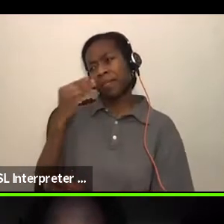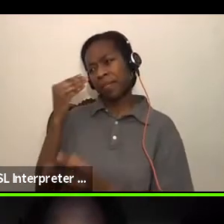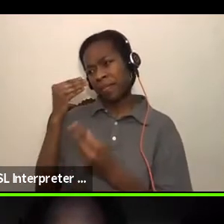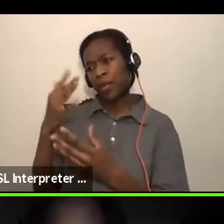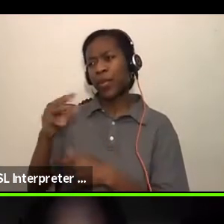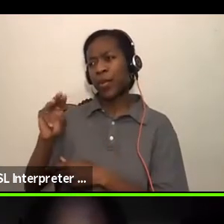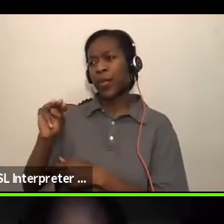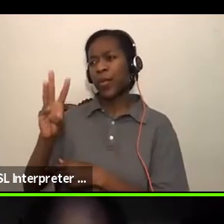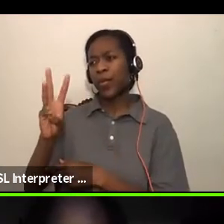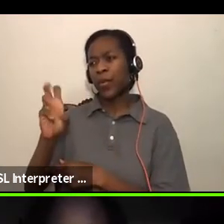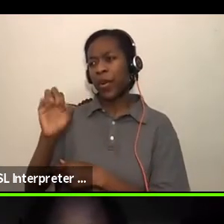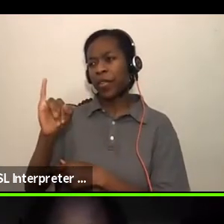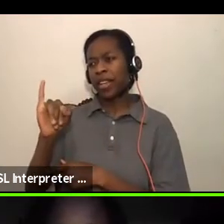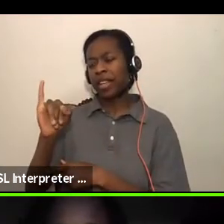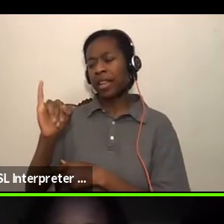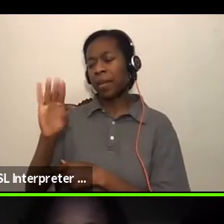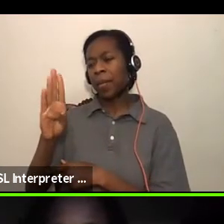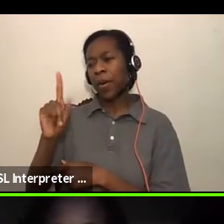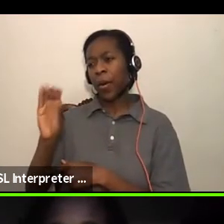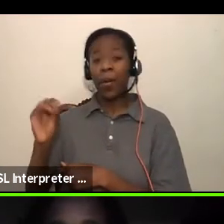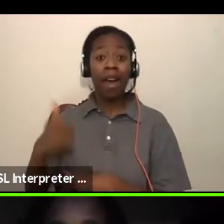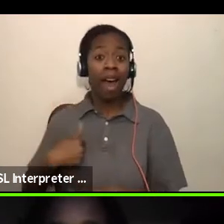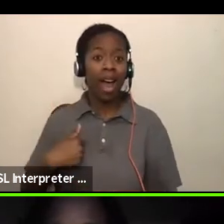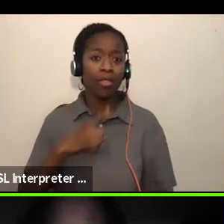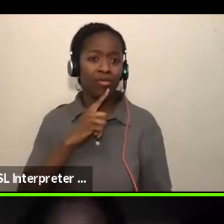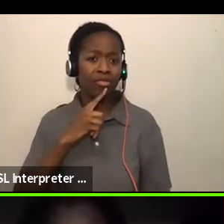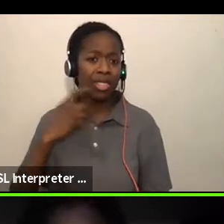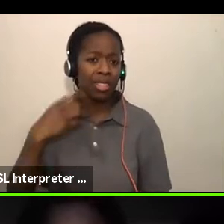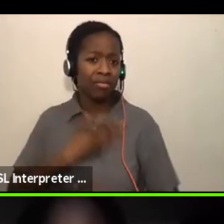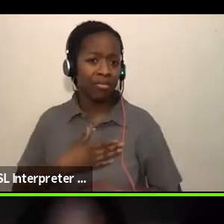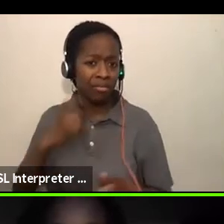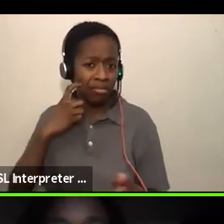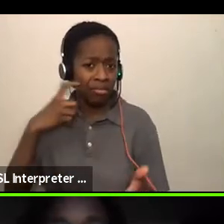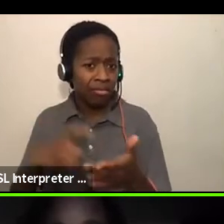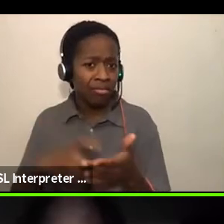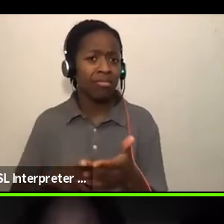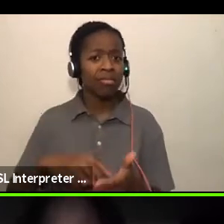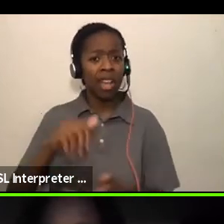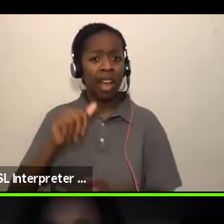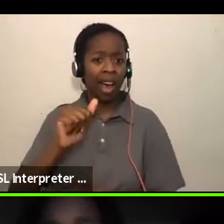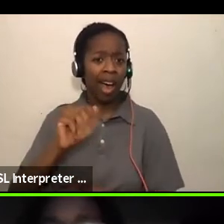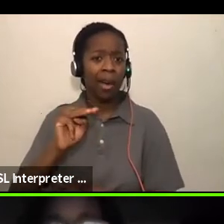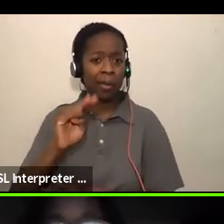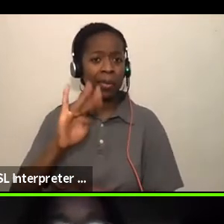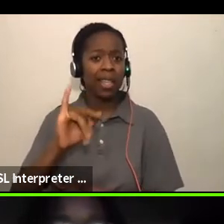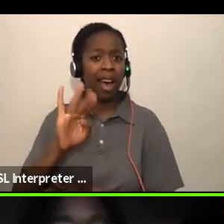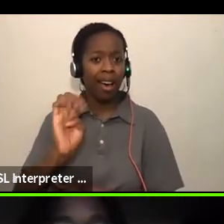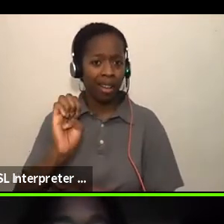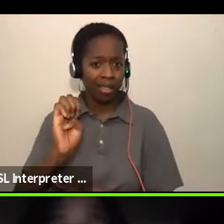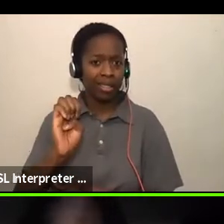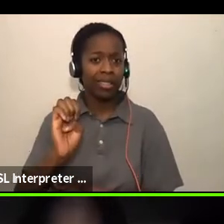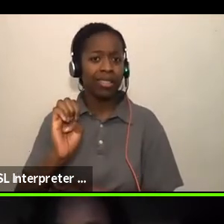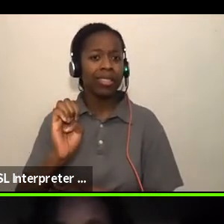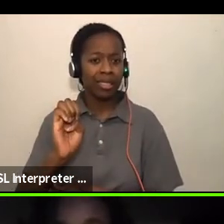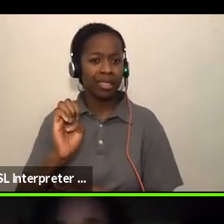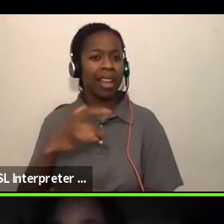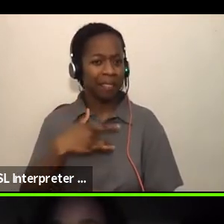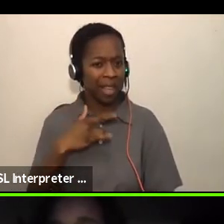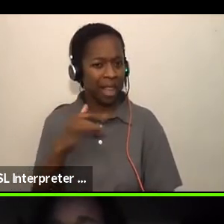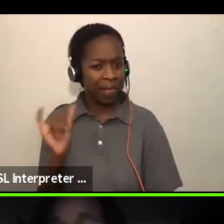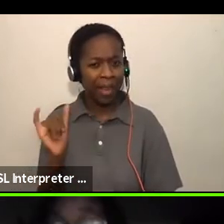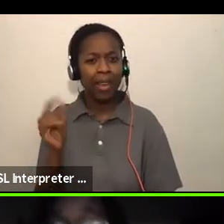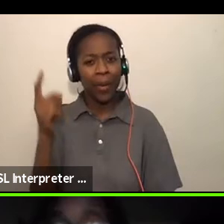Ambiance because I feel like what Wariboko is speaking to, what Ova is speaking to, what Eshay is speaking